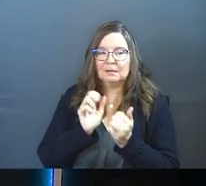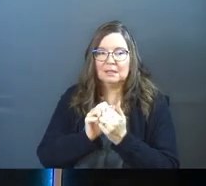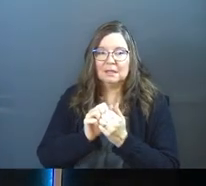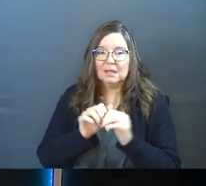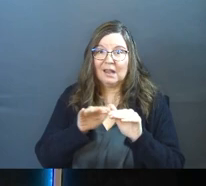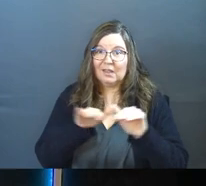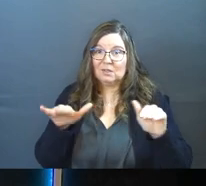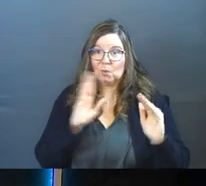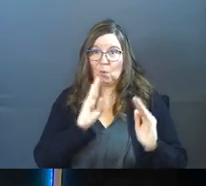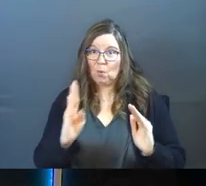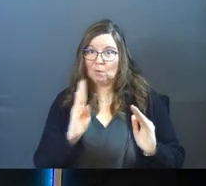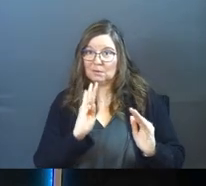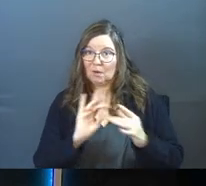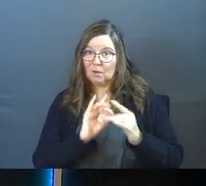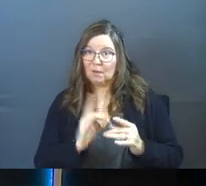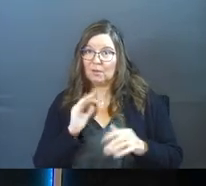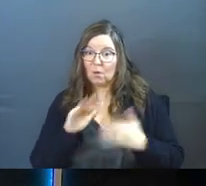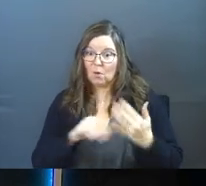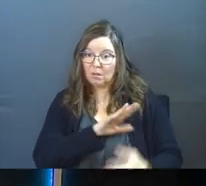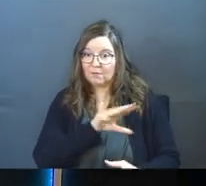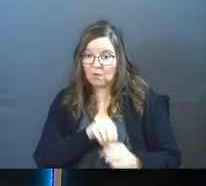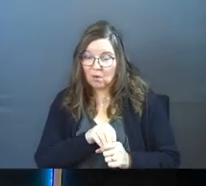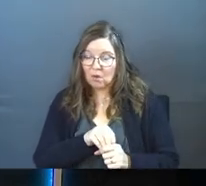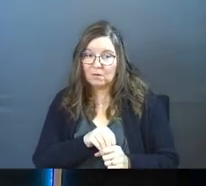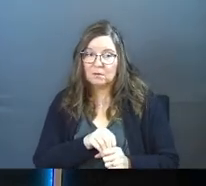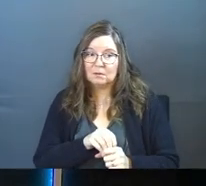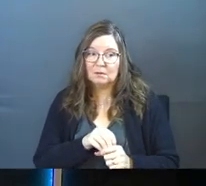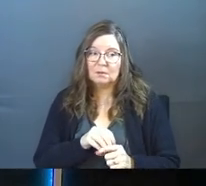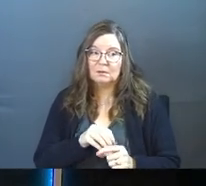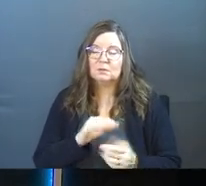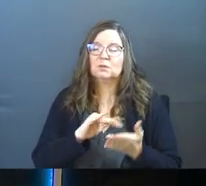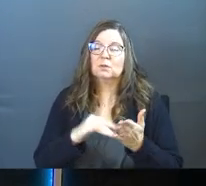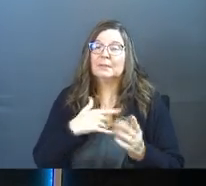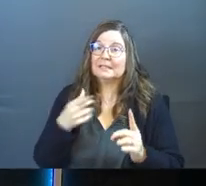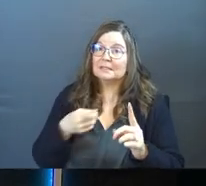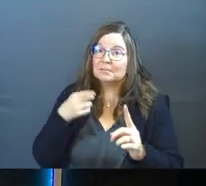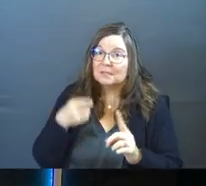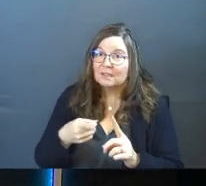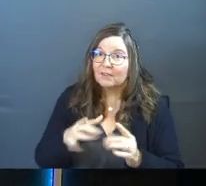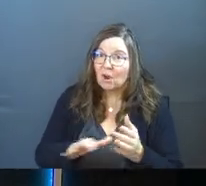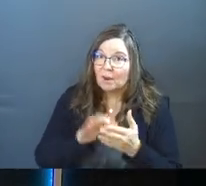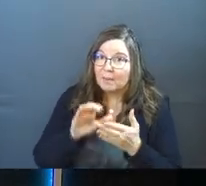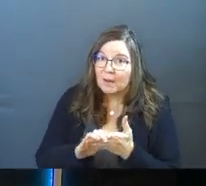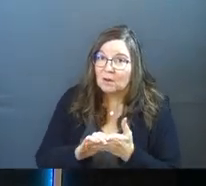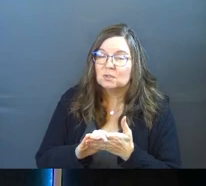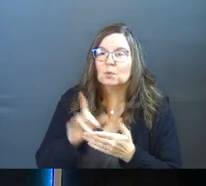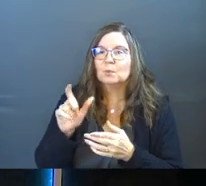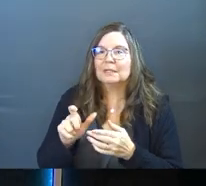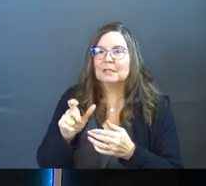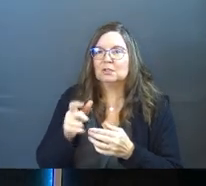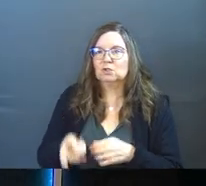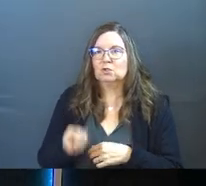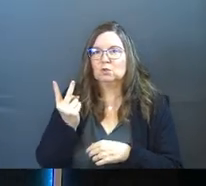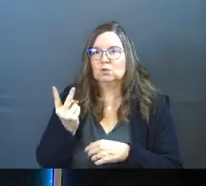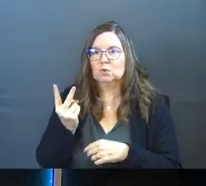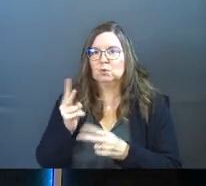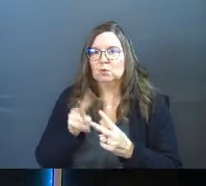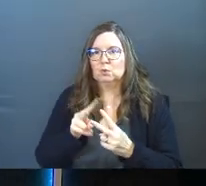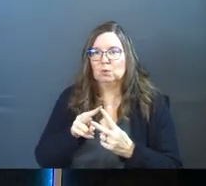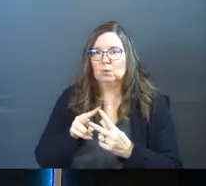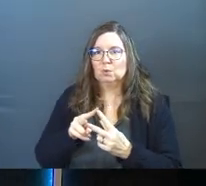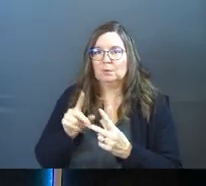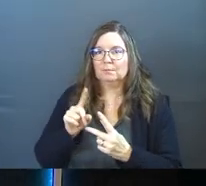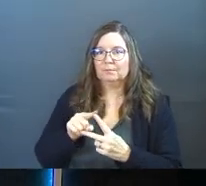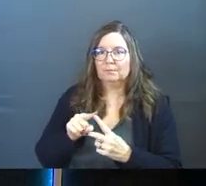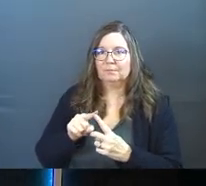these horizontal relationships that we're all involved in, specifically our marriage, we just need two ingredients. I love